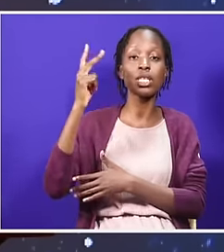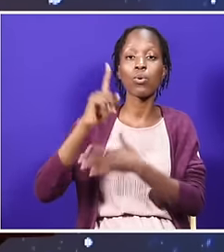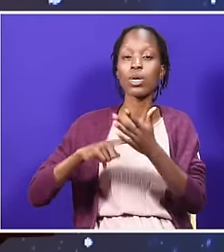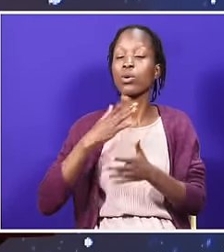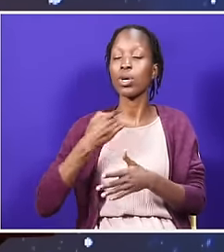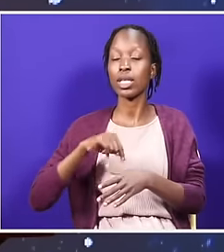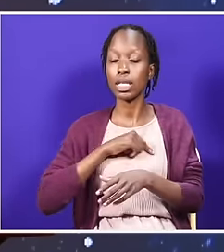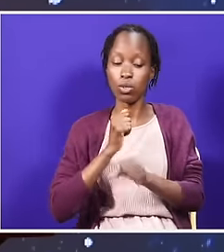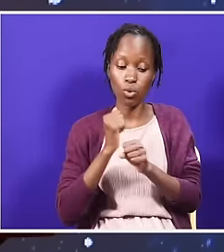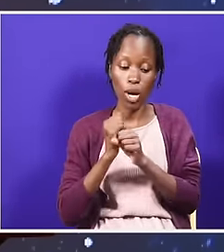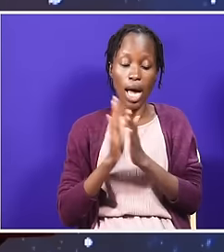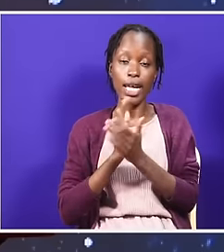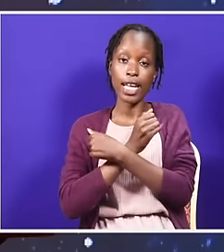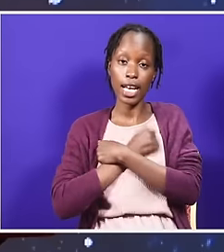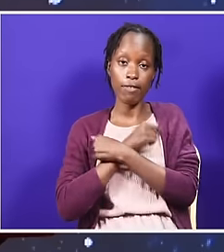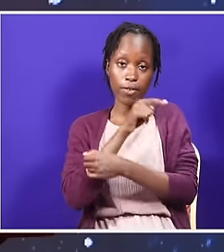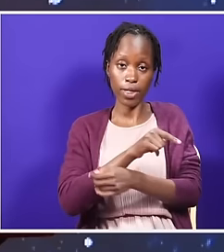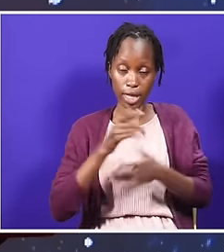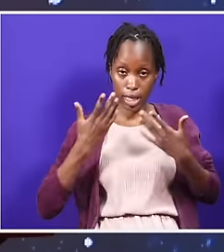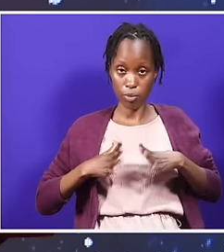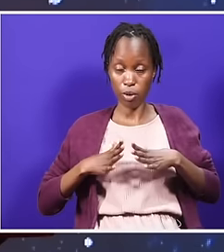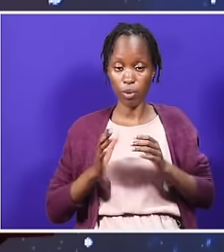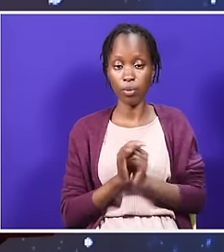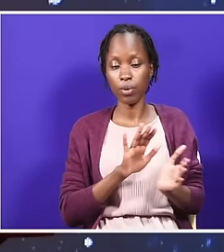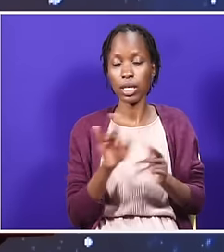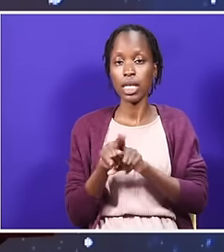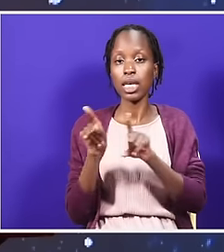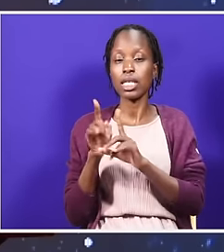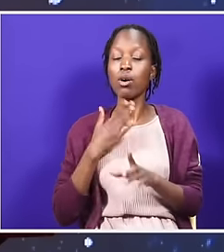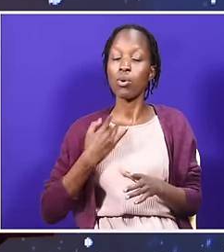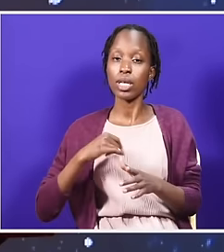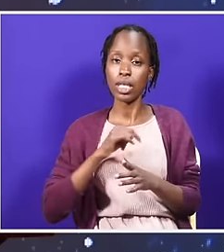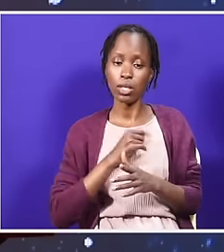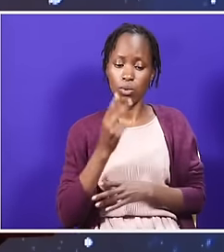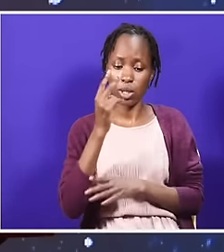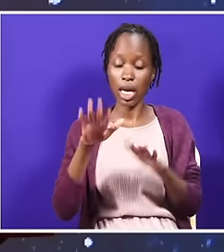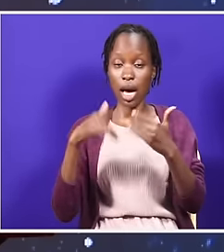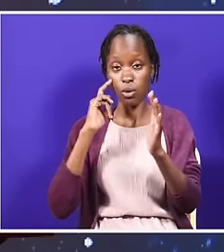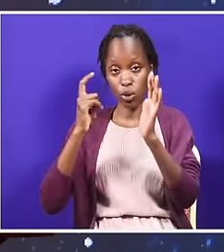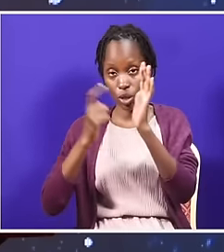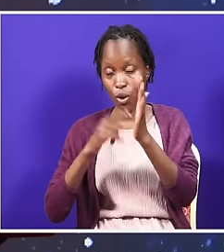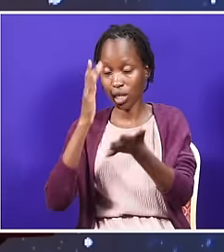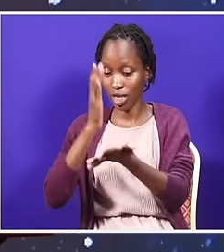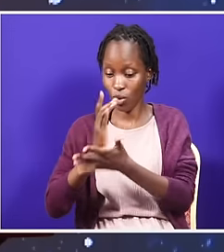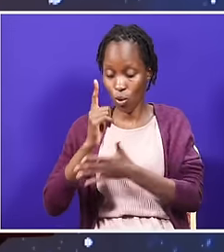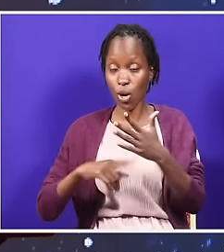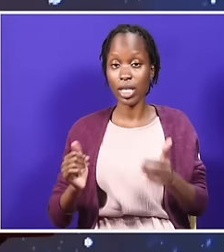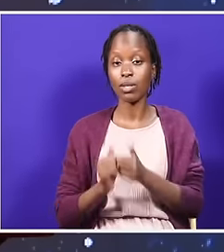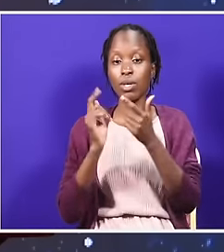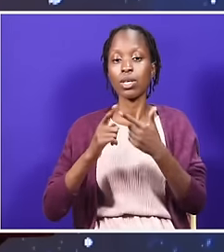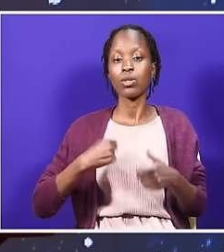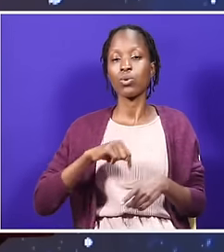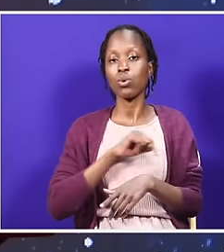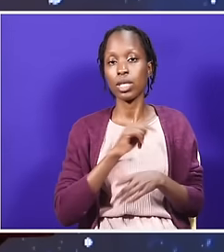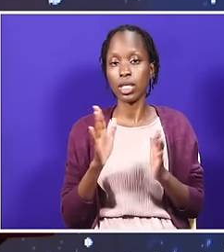and have a love for these people. And I want us to look right now at how to acknowledge the reality of what's happening to us,